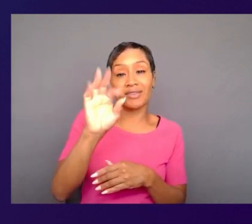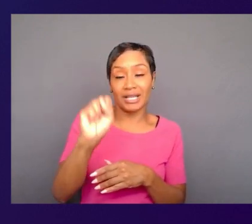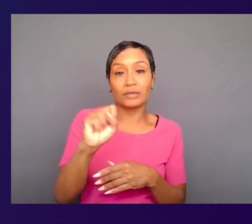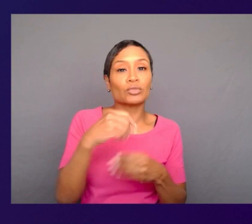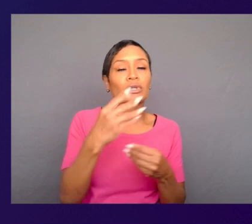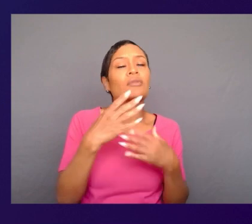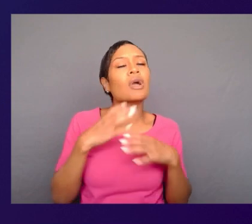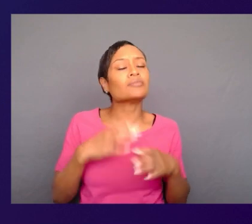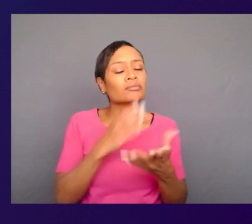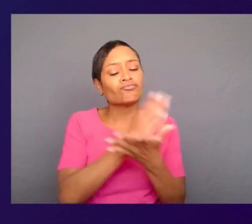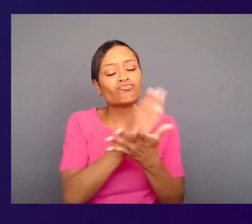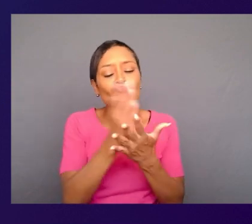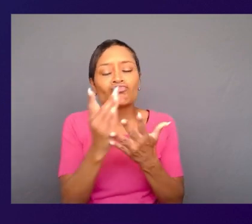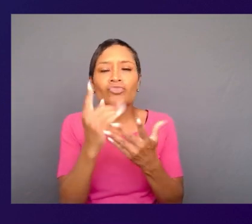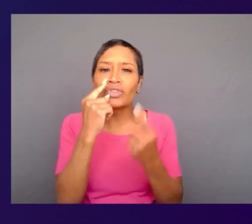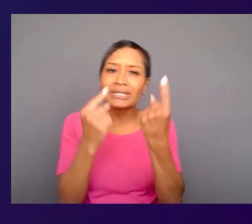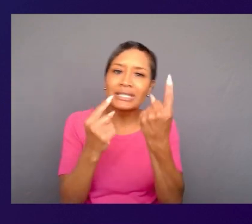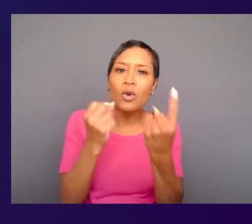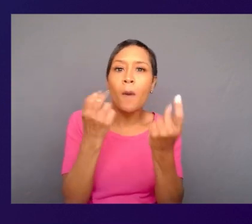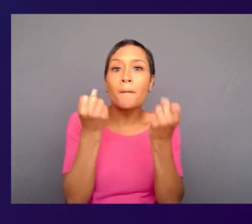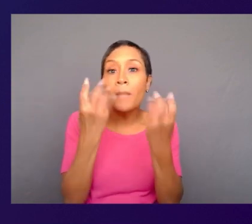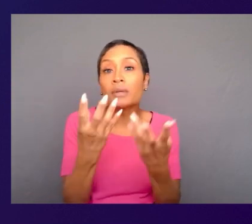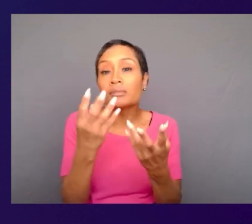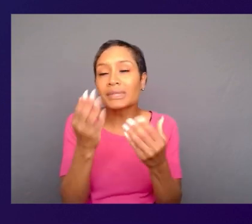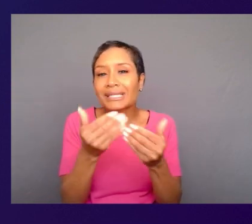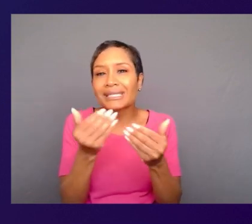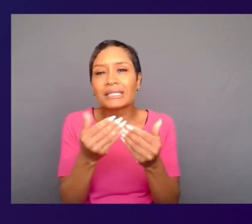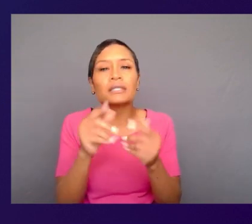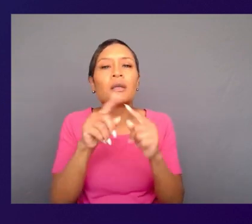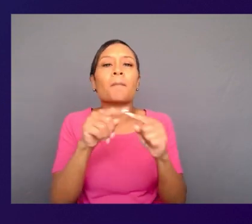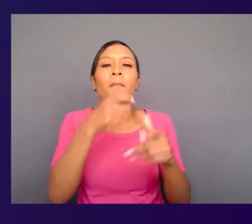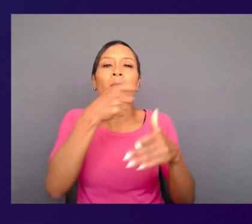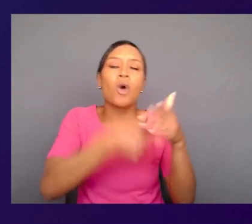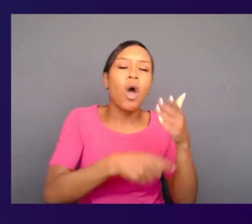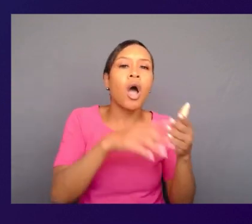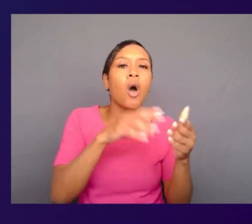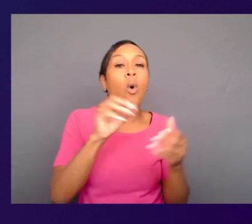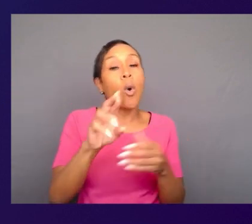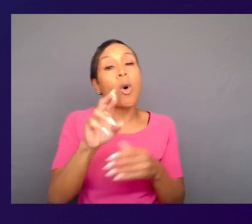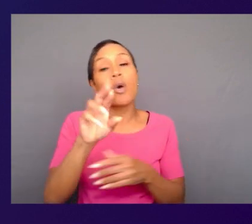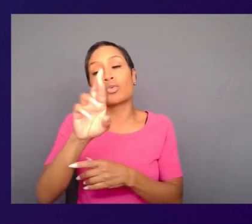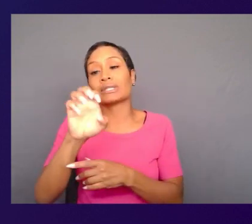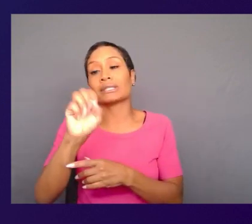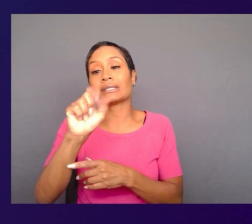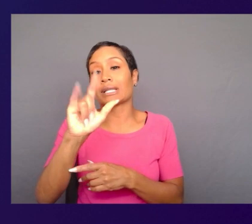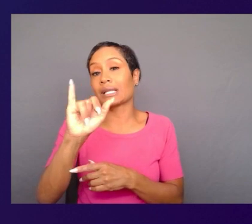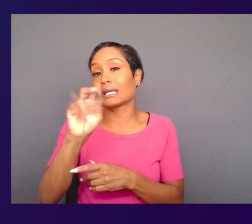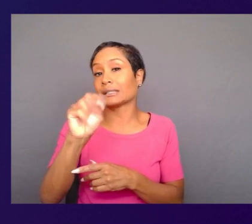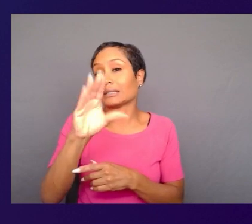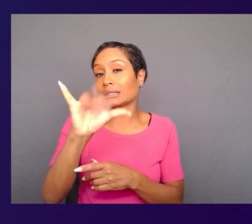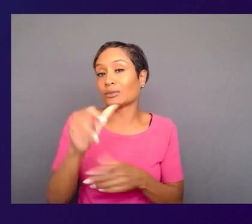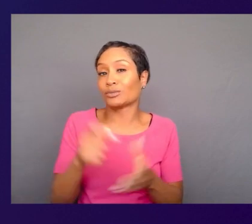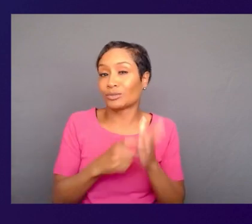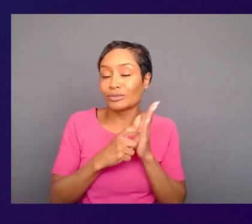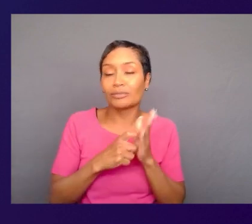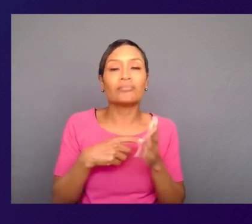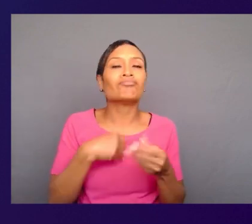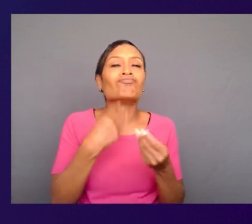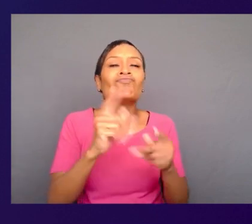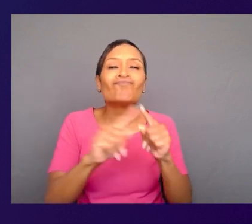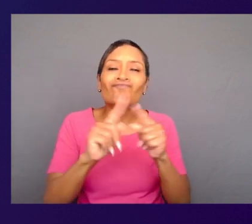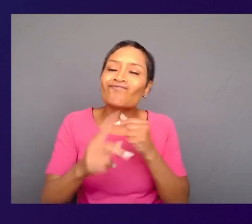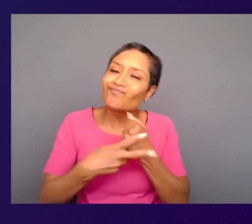option for either single or multi-AZ depending on your cost versus resiliency requirements. We offer a number of different storage type and